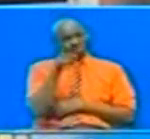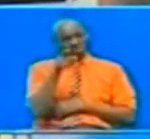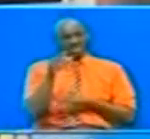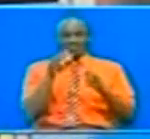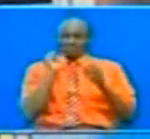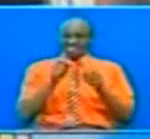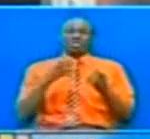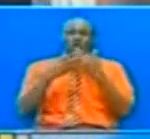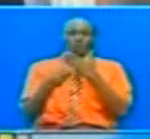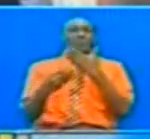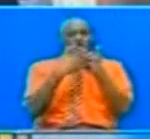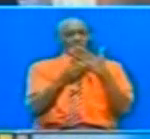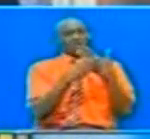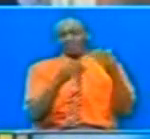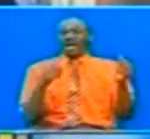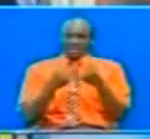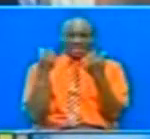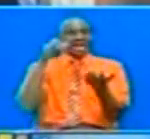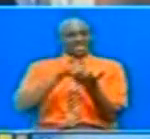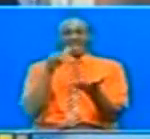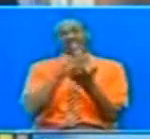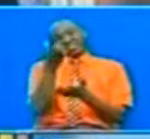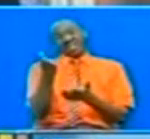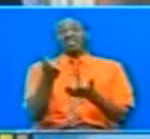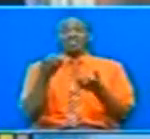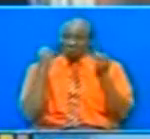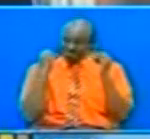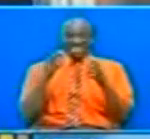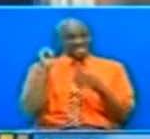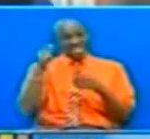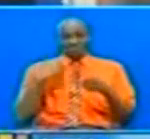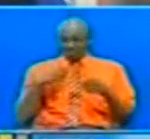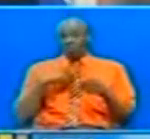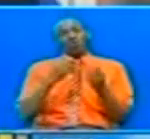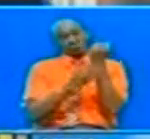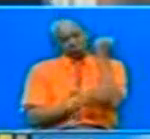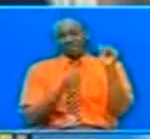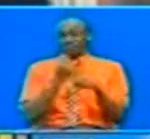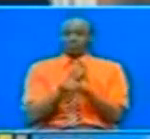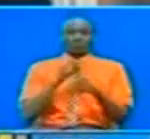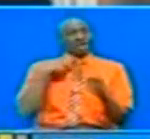able to replicate and ensure that the only way most of the Kenyans who cannot get specialized services